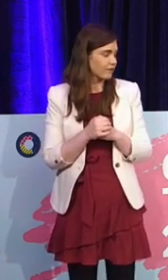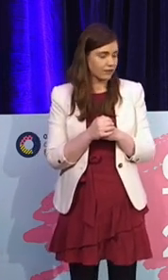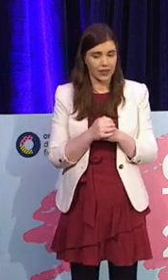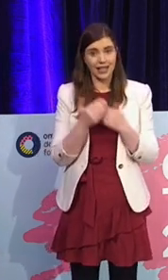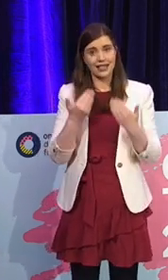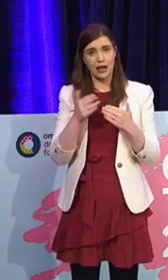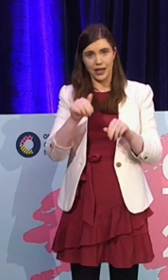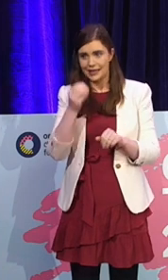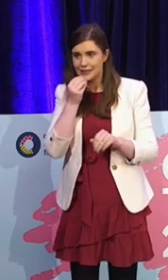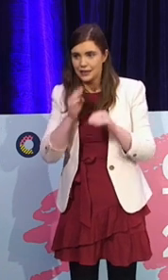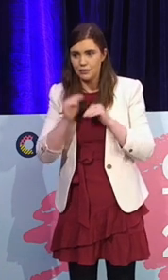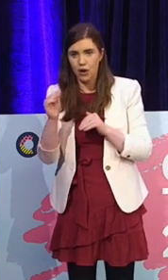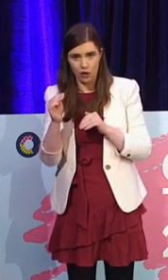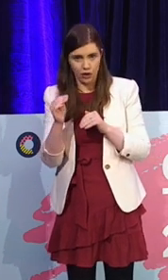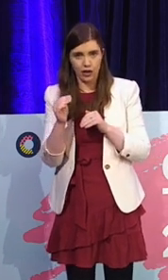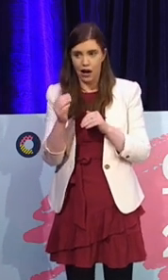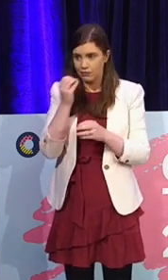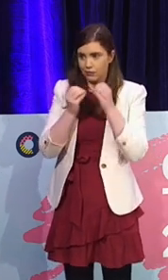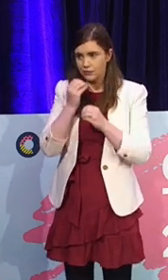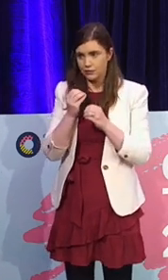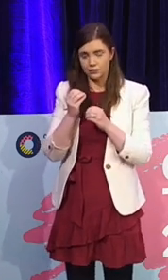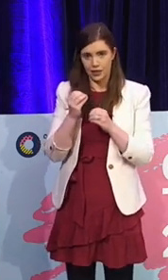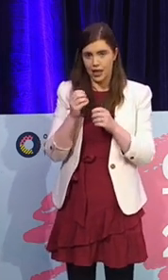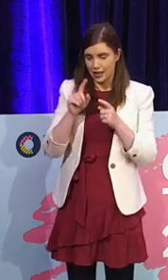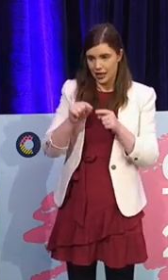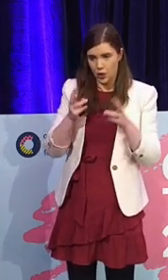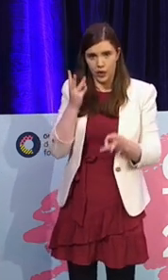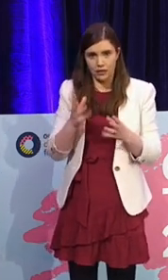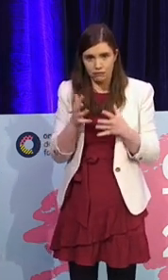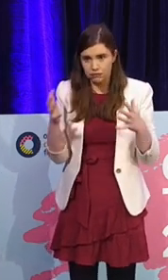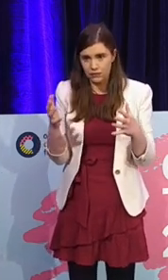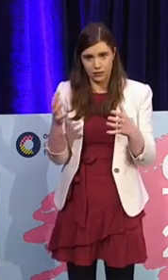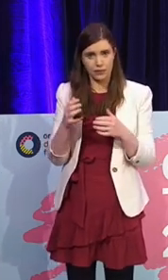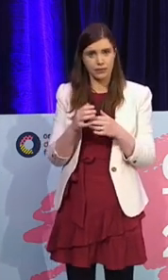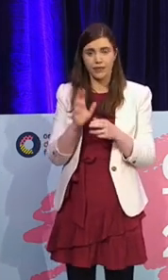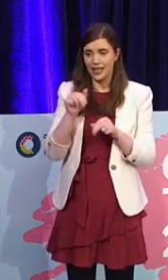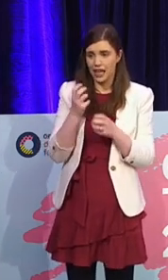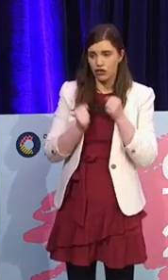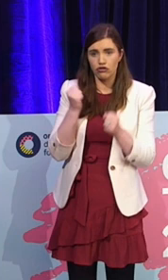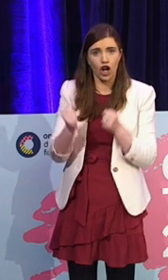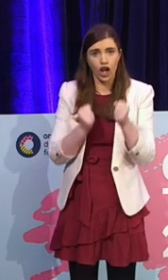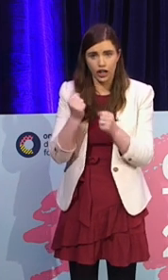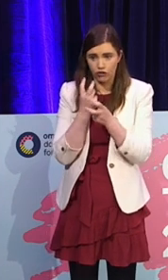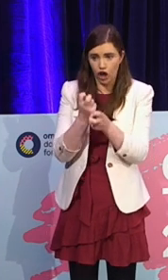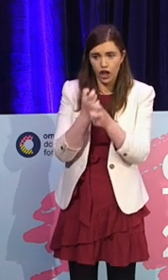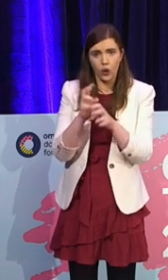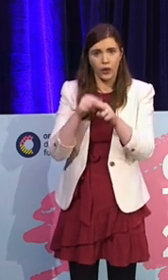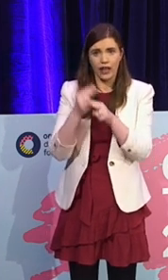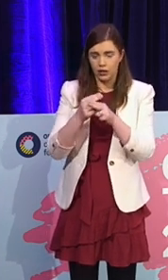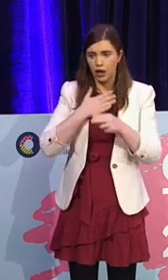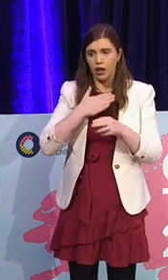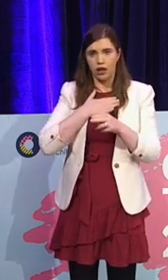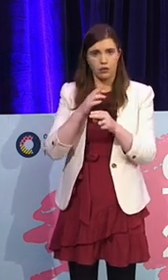I could now eat more than 2 bites without feeling full, and I gained weight. I can now enjoy food. I could run without huffing and puffing. One of the